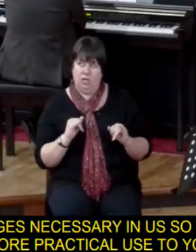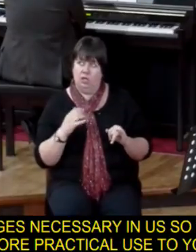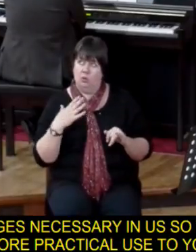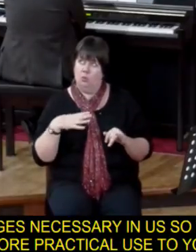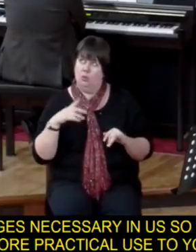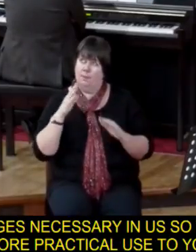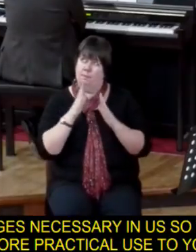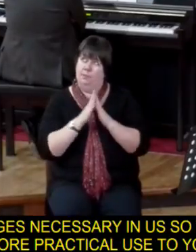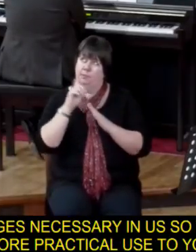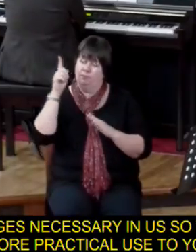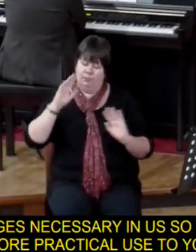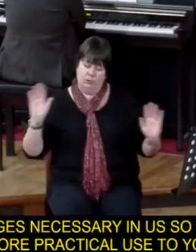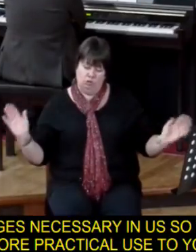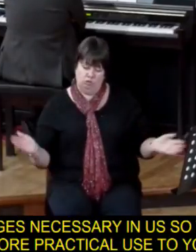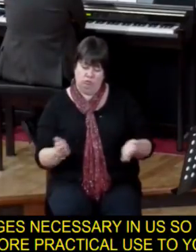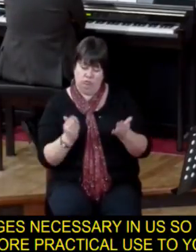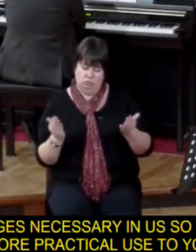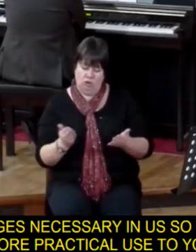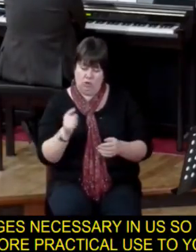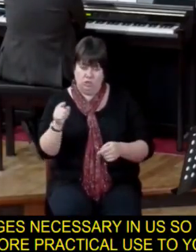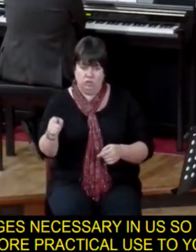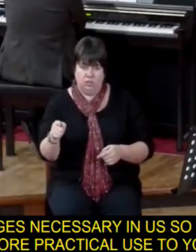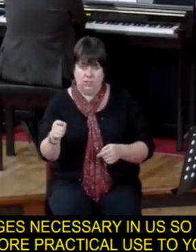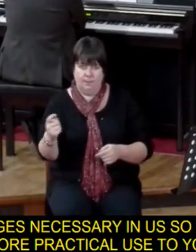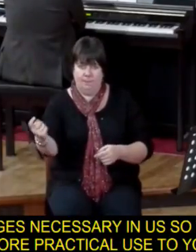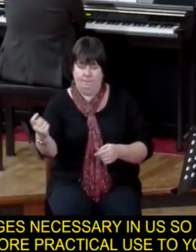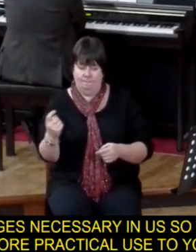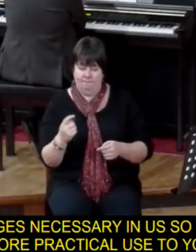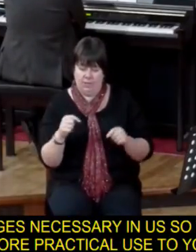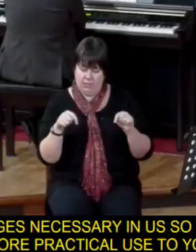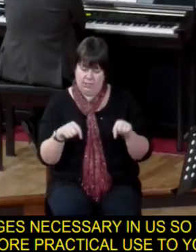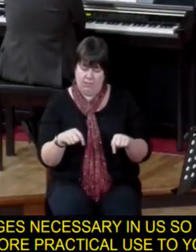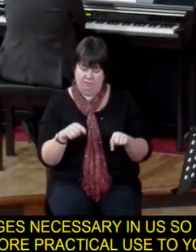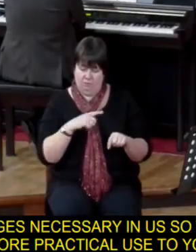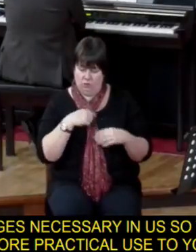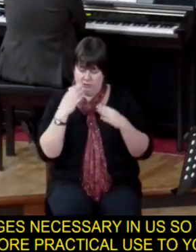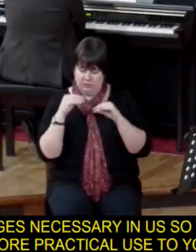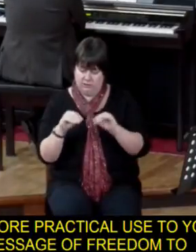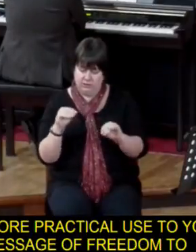up, Lord, and bring them to a knowledge of yourself.